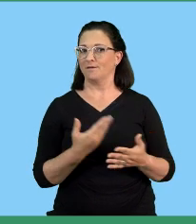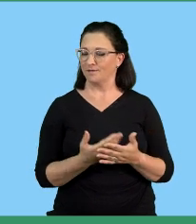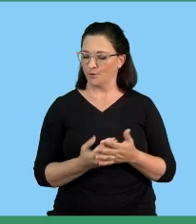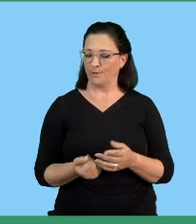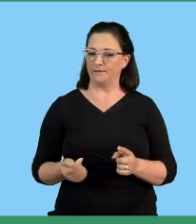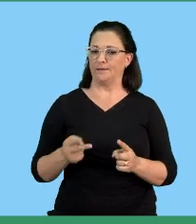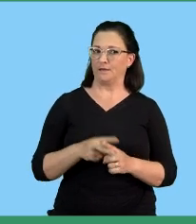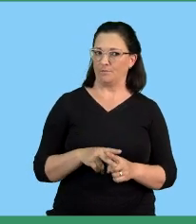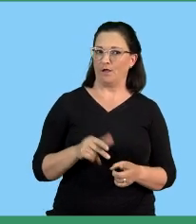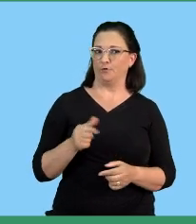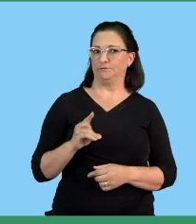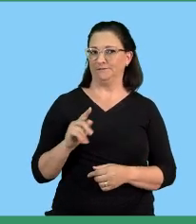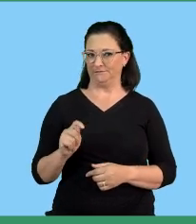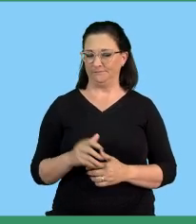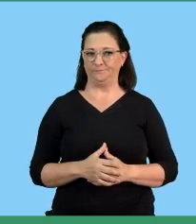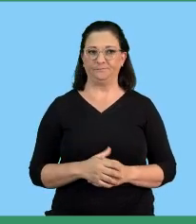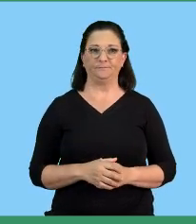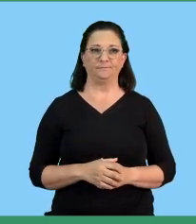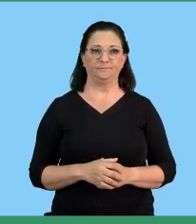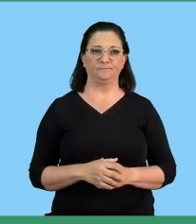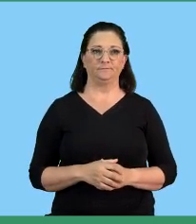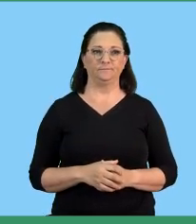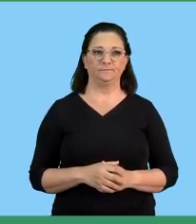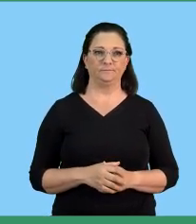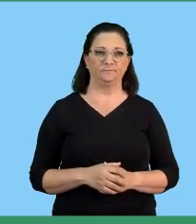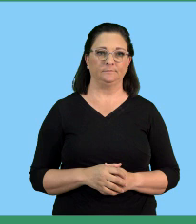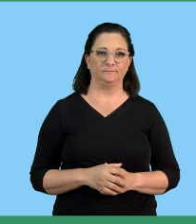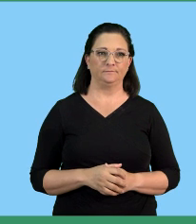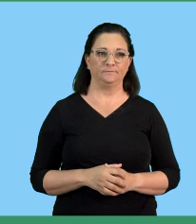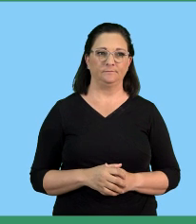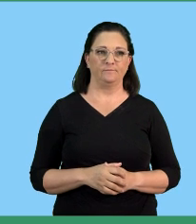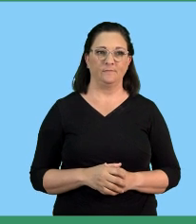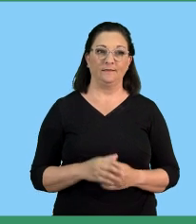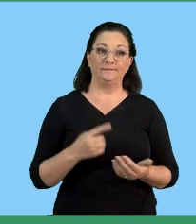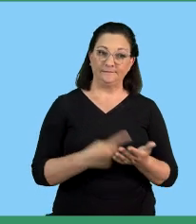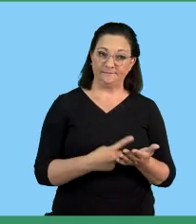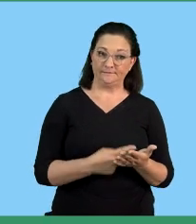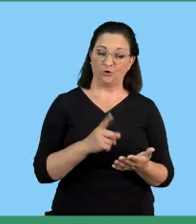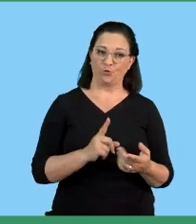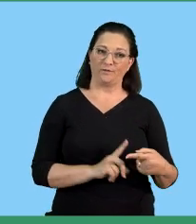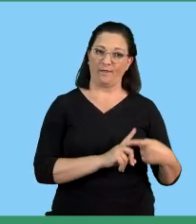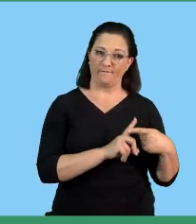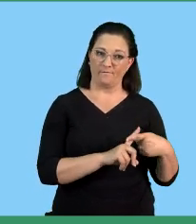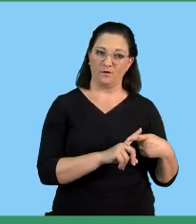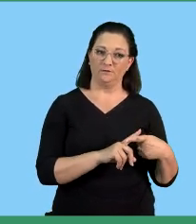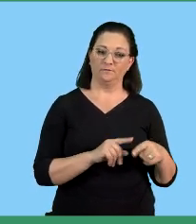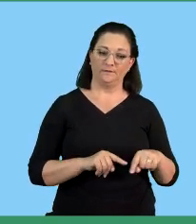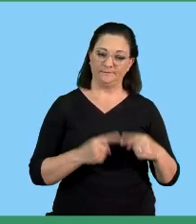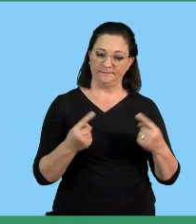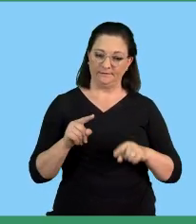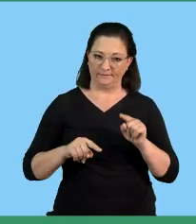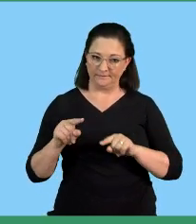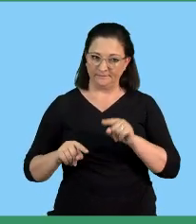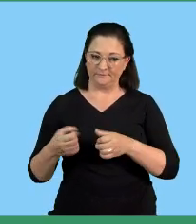that could be applied by TD. The last question says, discuss the advantages